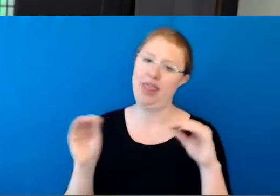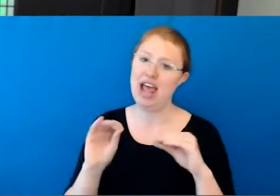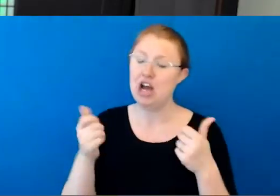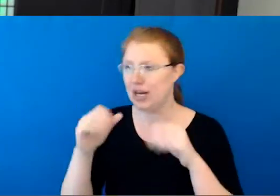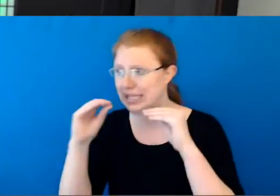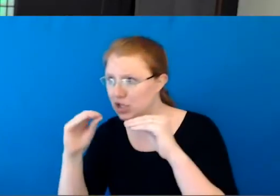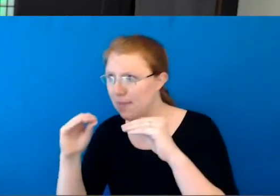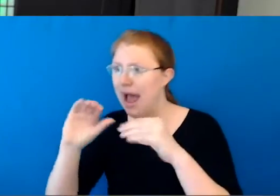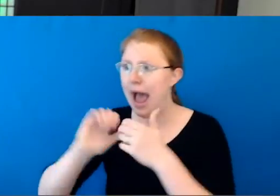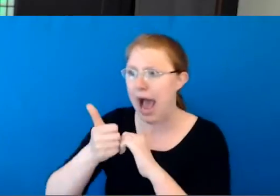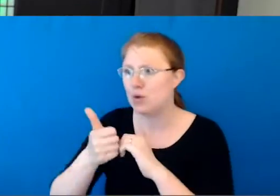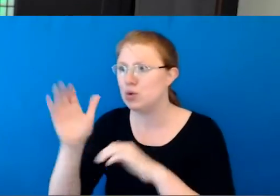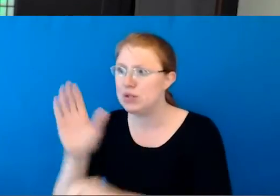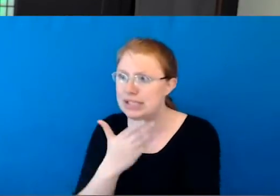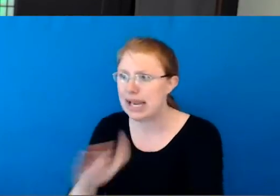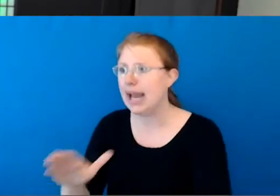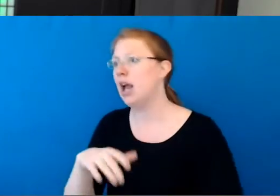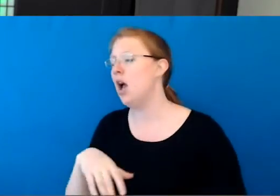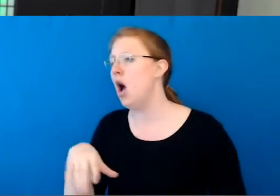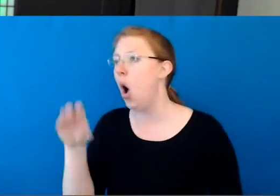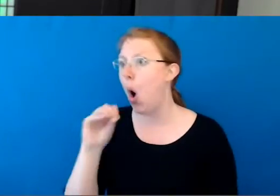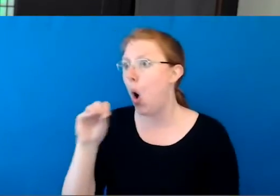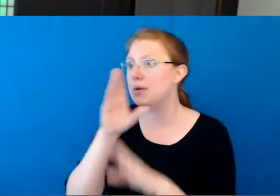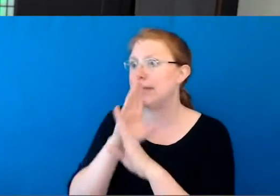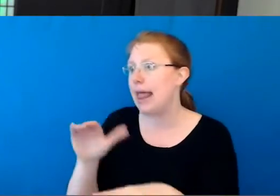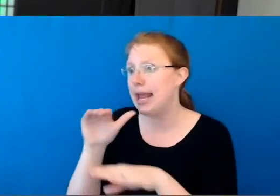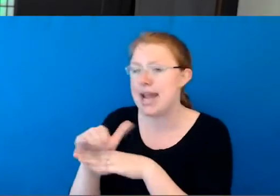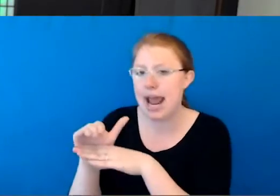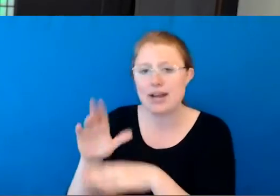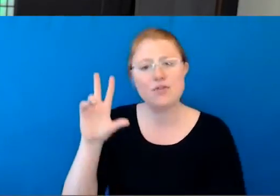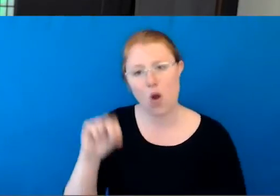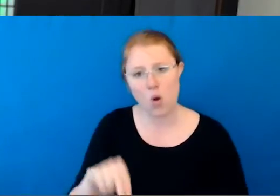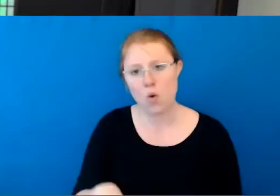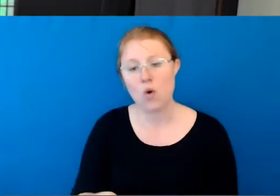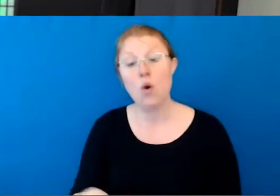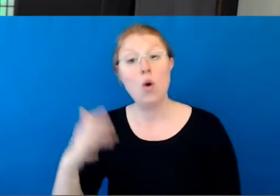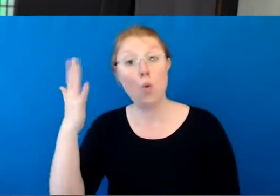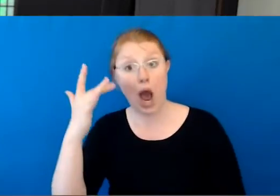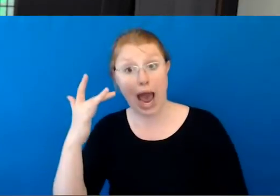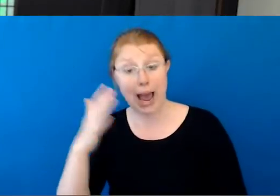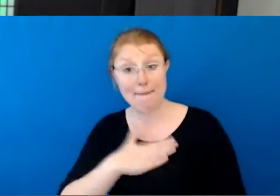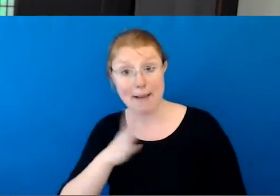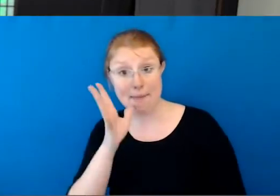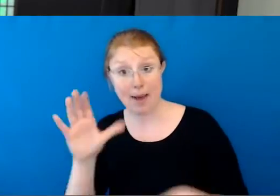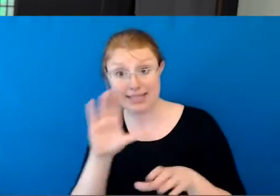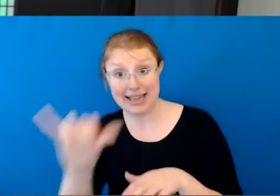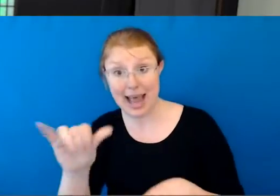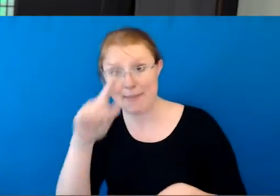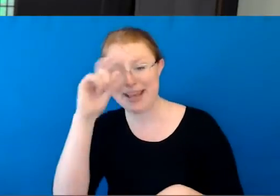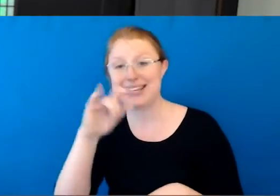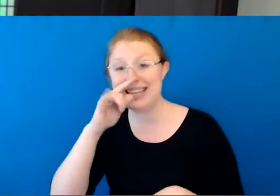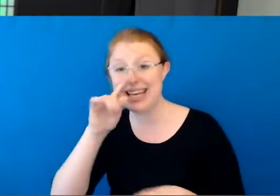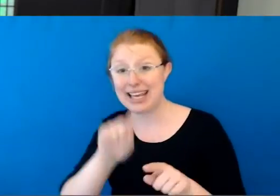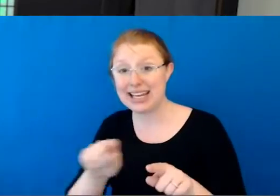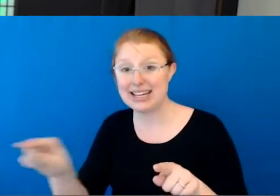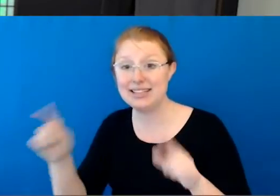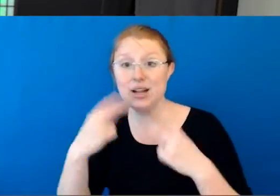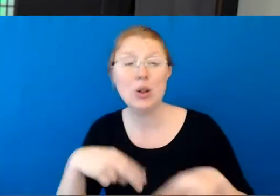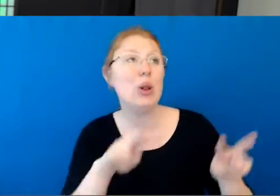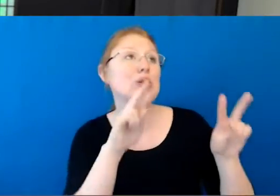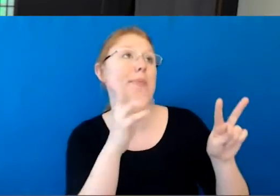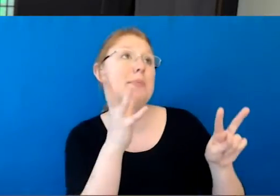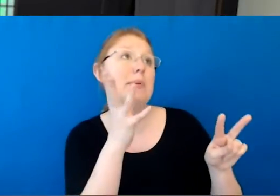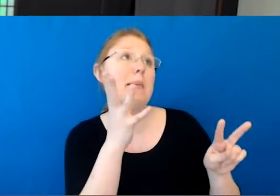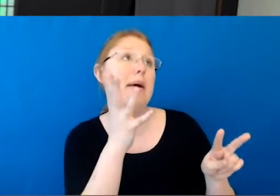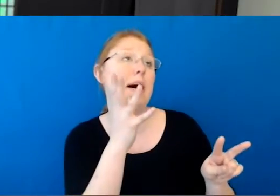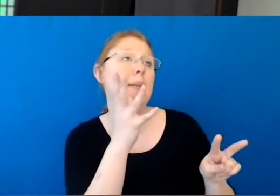to do it, and every year she would do it, and I'll tell you why. It wasn't because she got any great reward out of taking 20 screaming banshees and